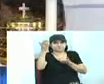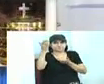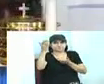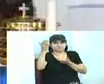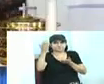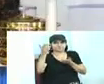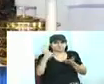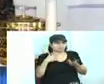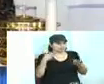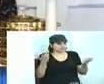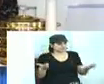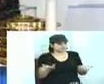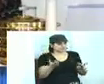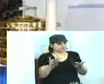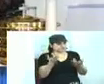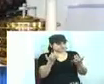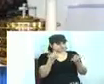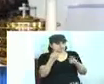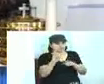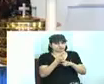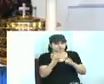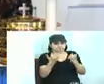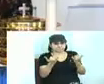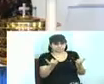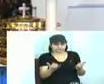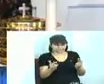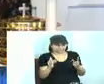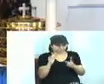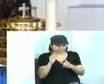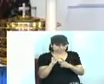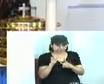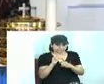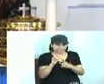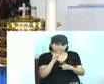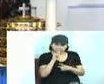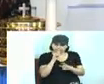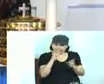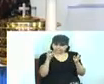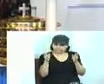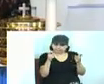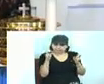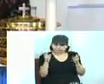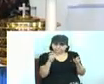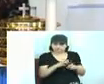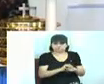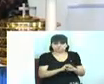I'm here right now to remind you who is in charge.